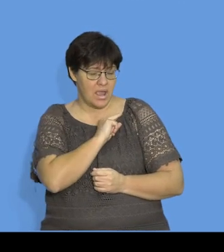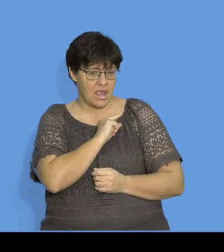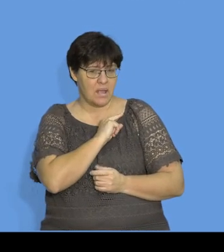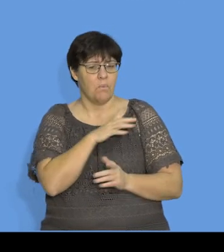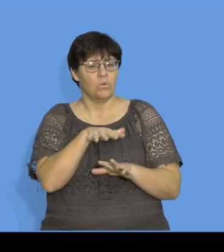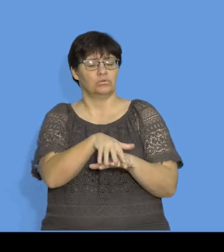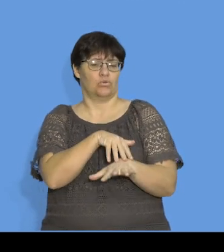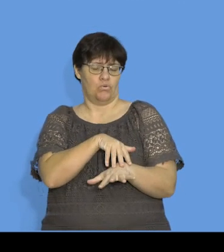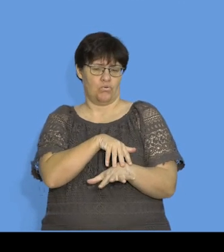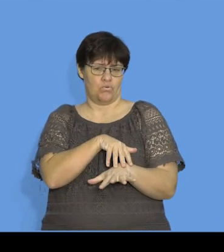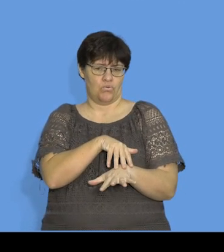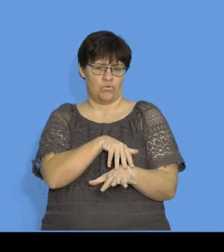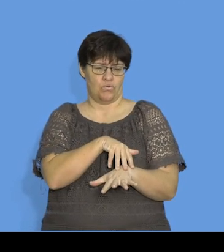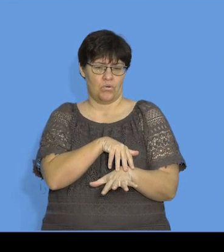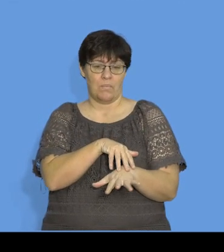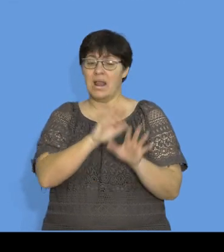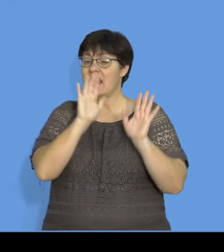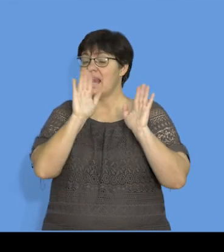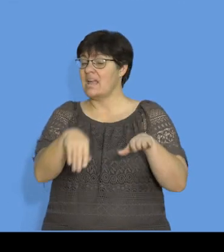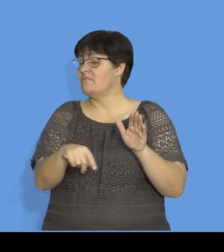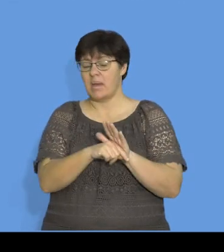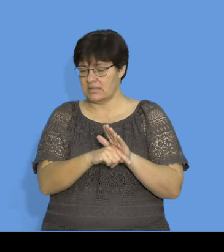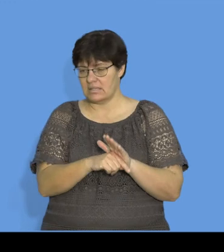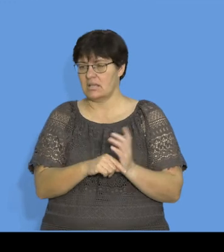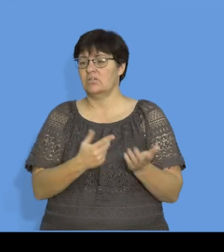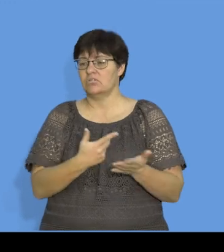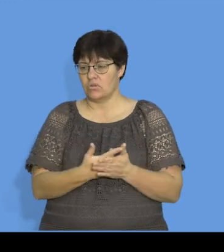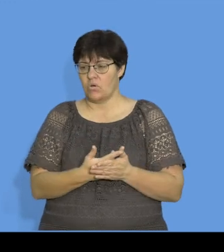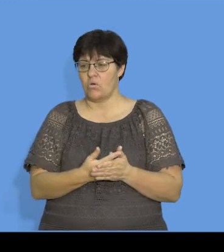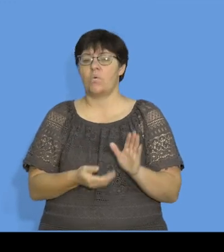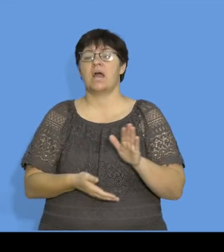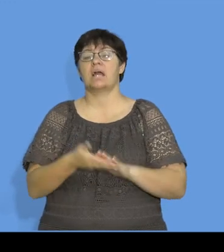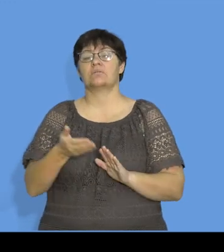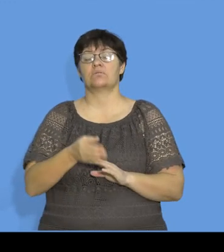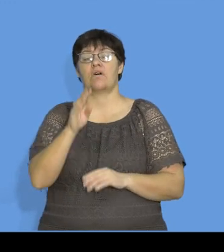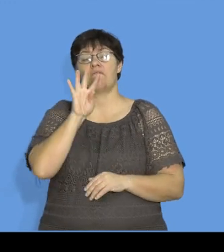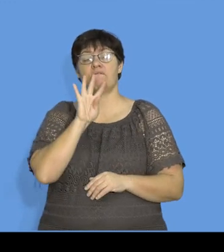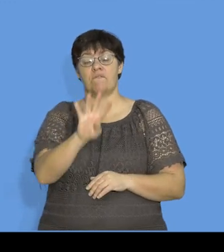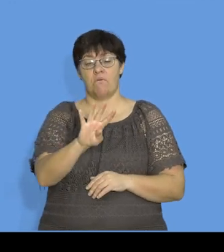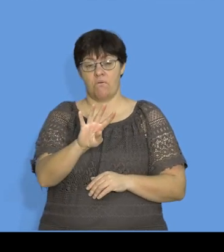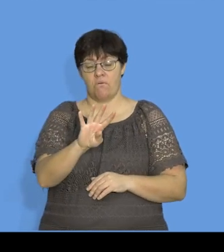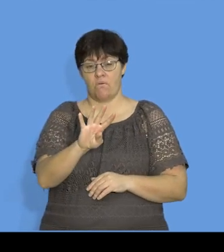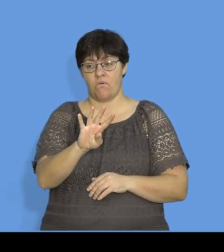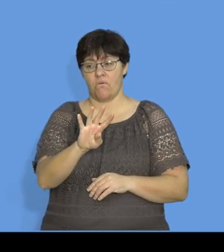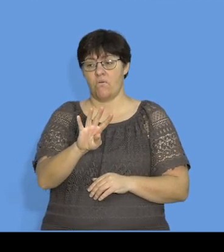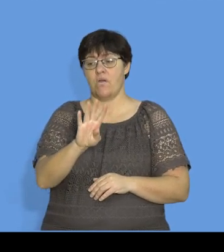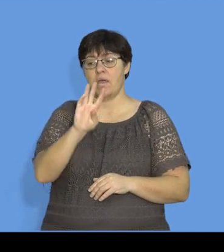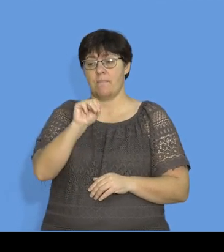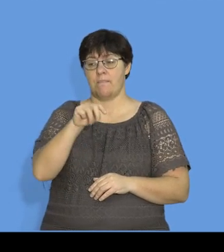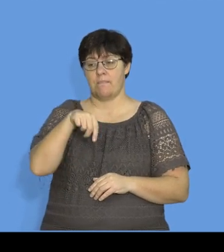because he's slowing down. But remember, we don't leave it as a minus, so that means his acceleration